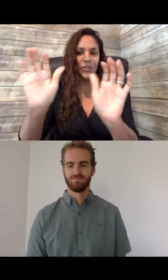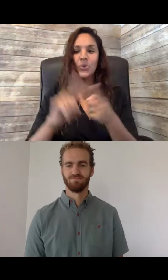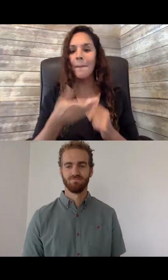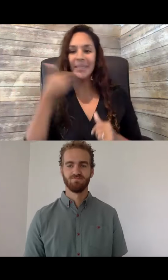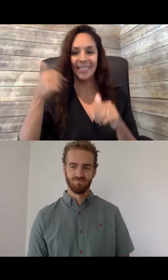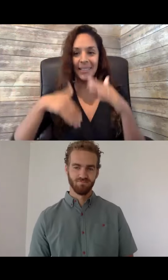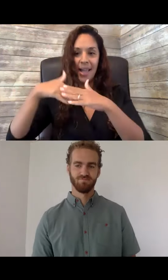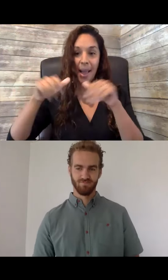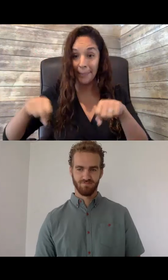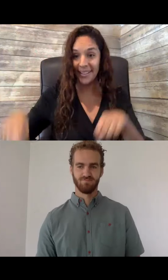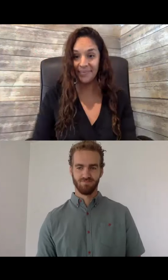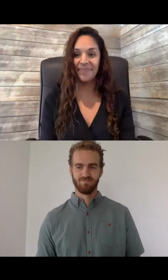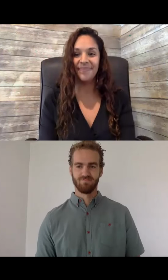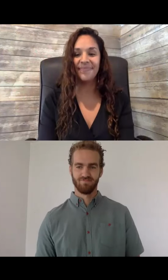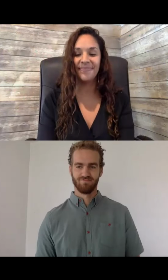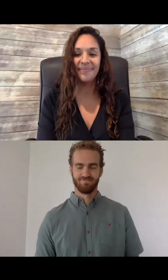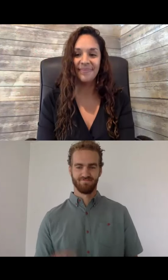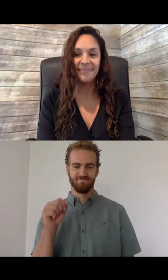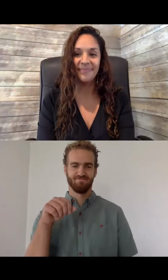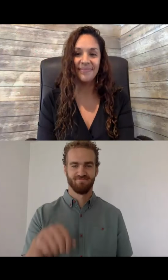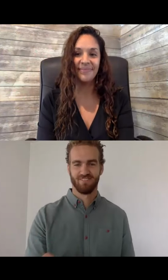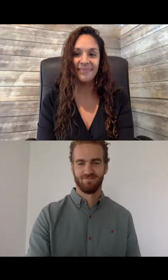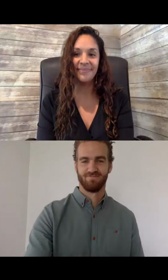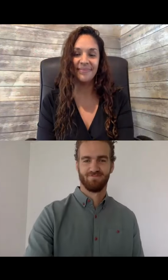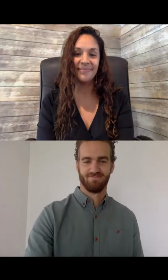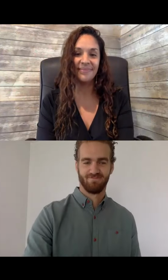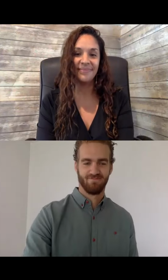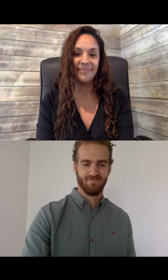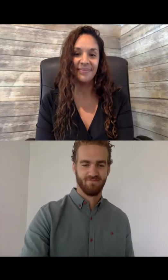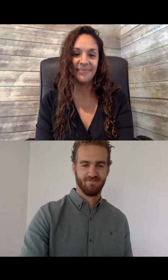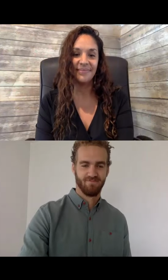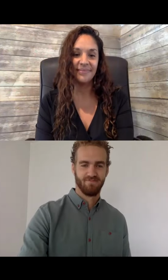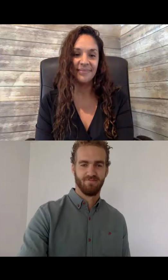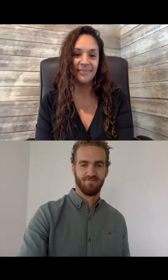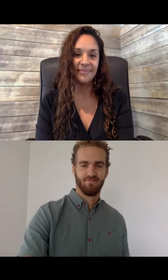individual goals. Everyone is pushed to the best ability that they have.